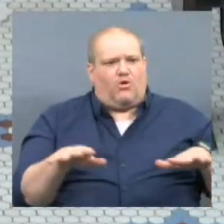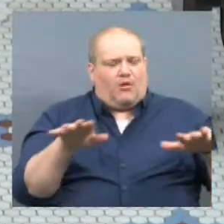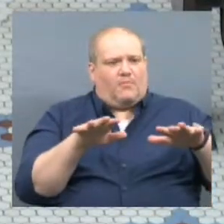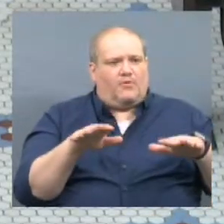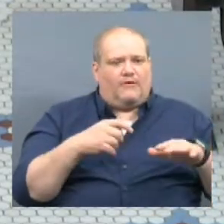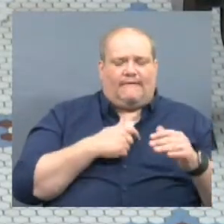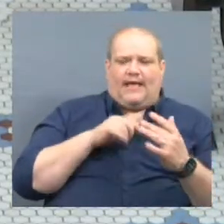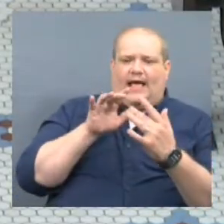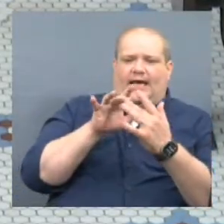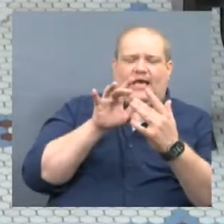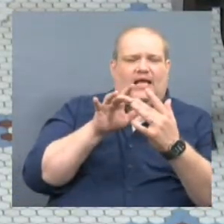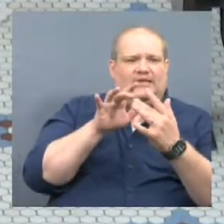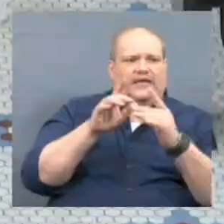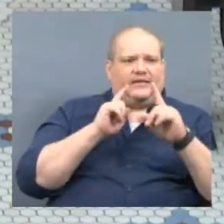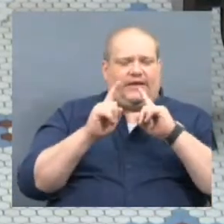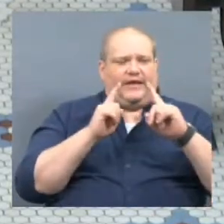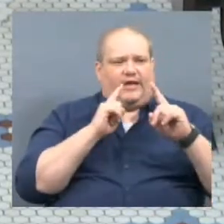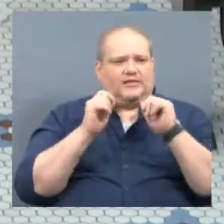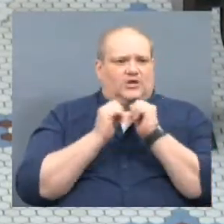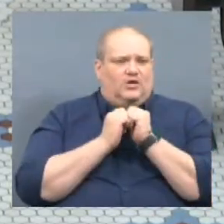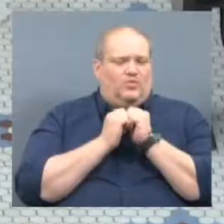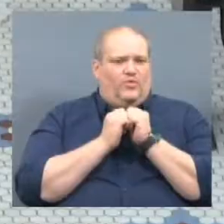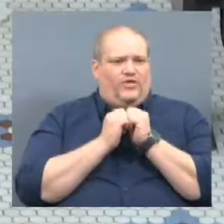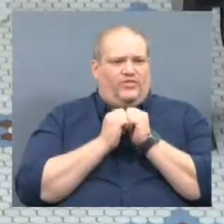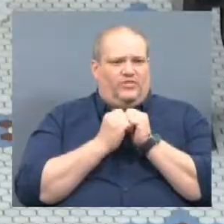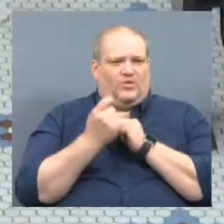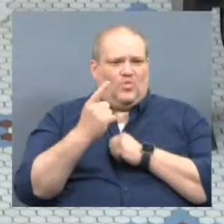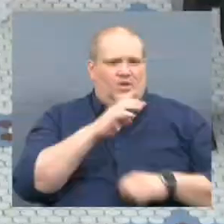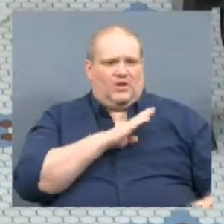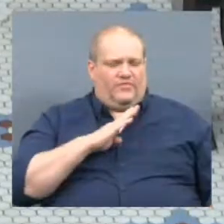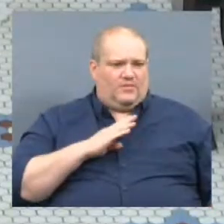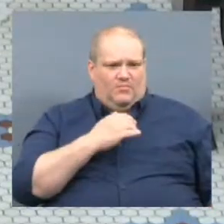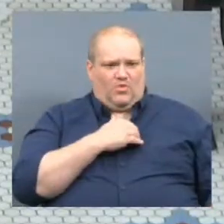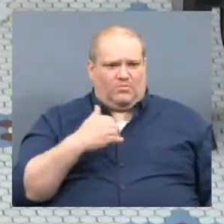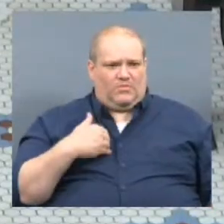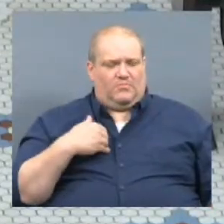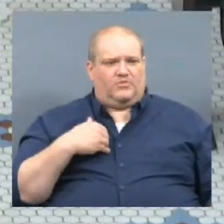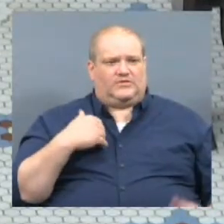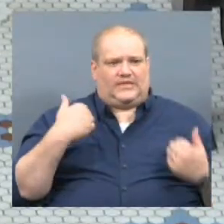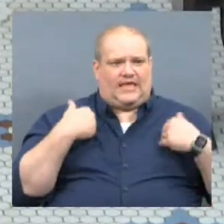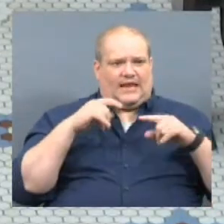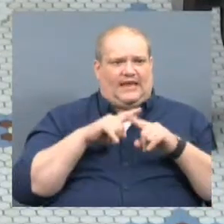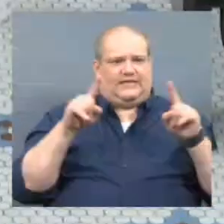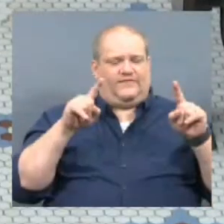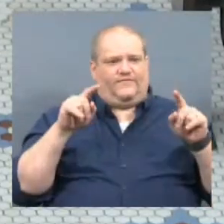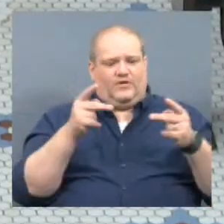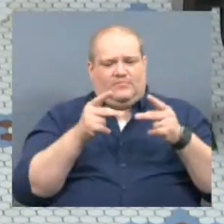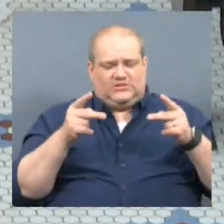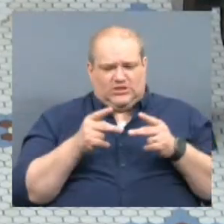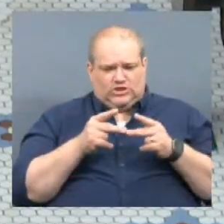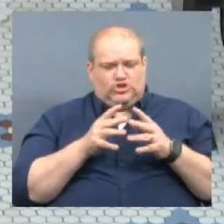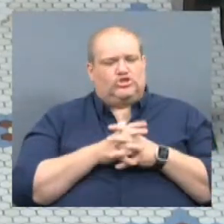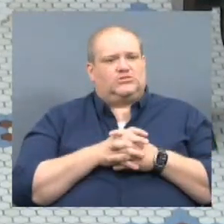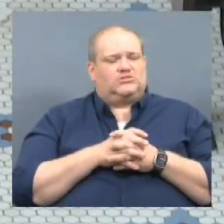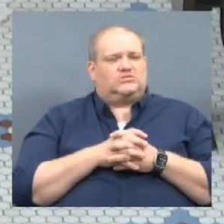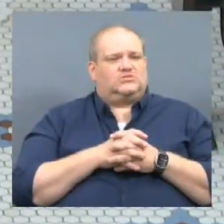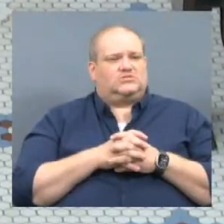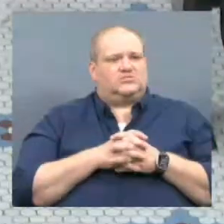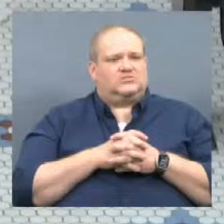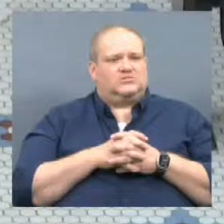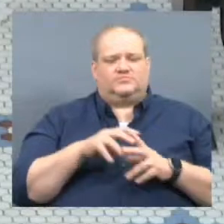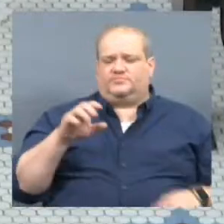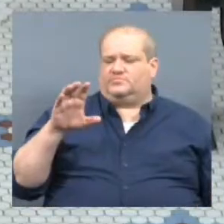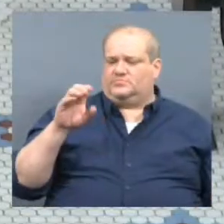I talked with one of the board members that held a different position and the